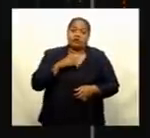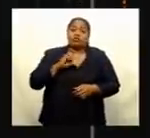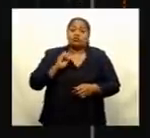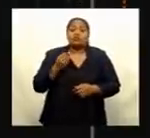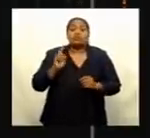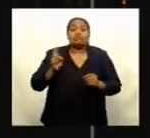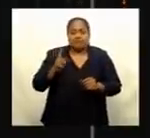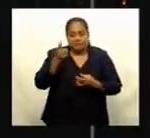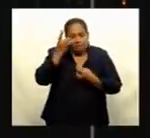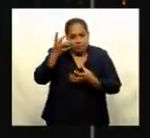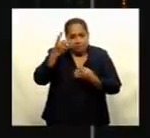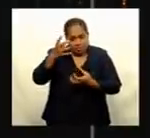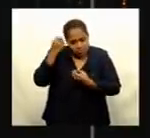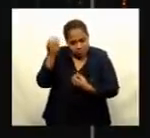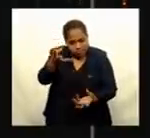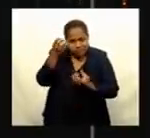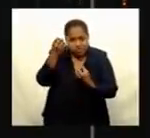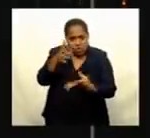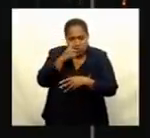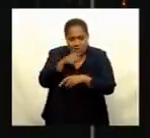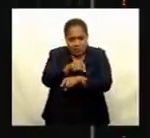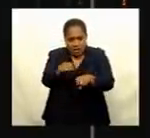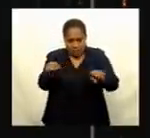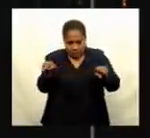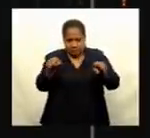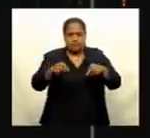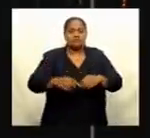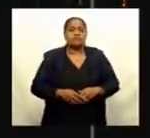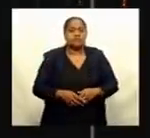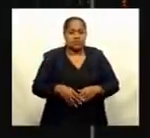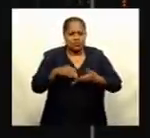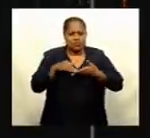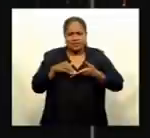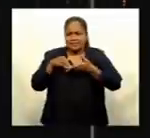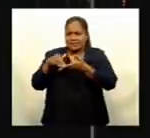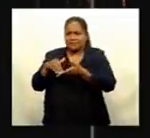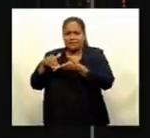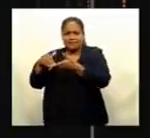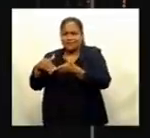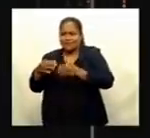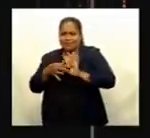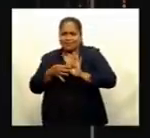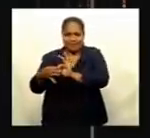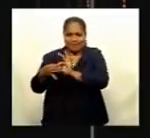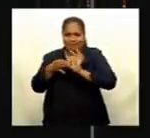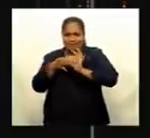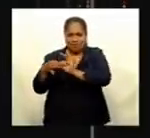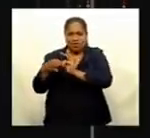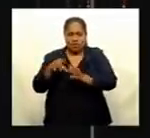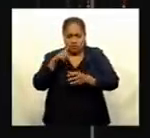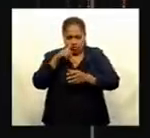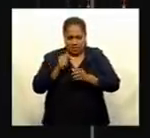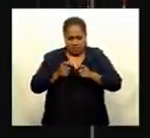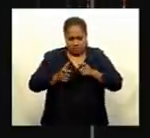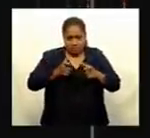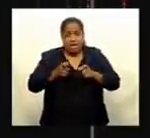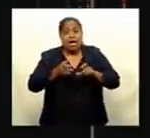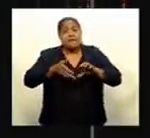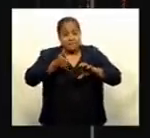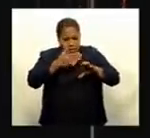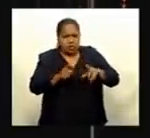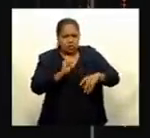informed of the crisis. As authorities work together to help contain the spread of the virus, the media is also working tirelessly to